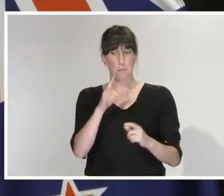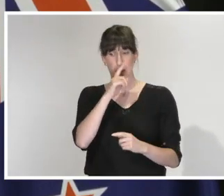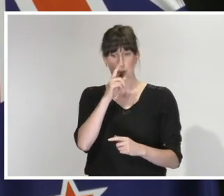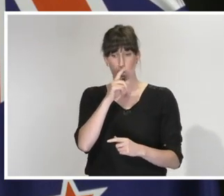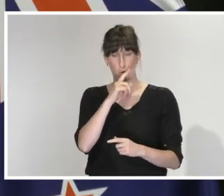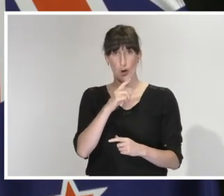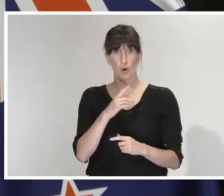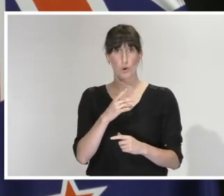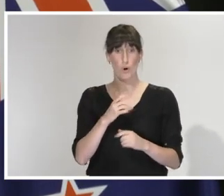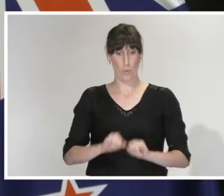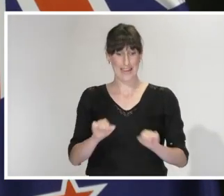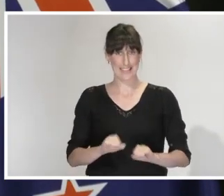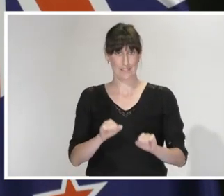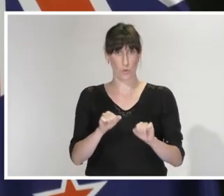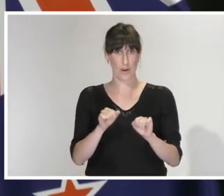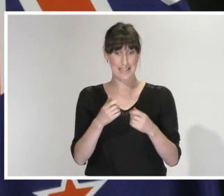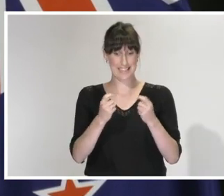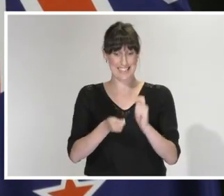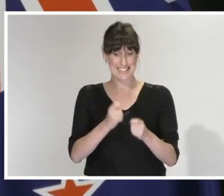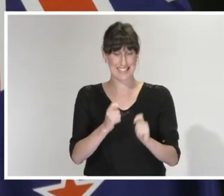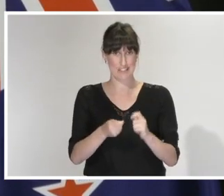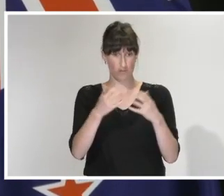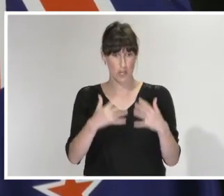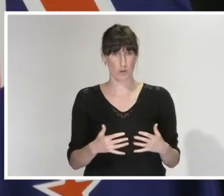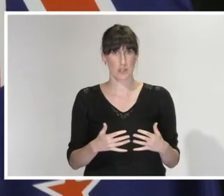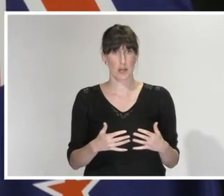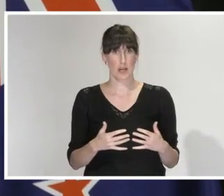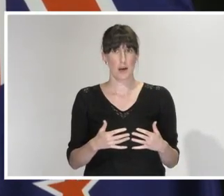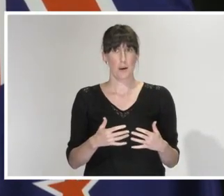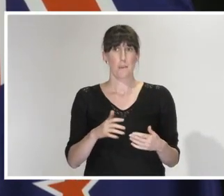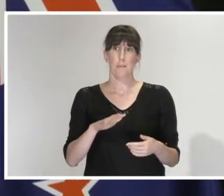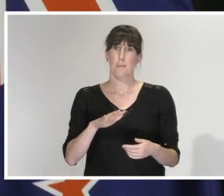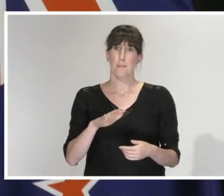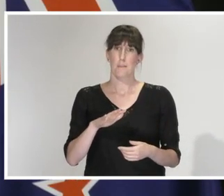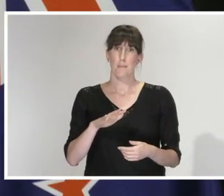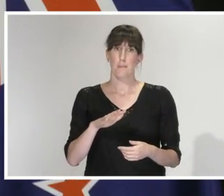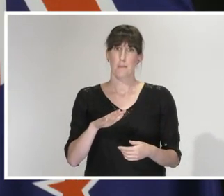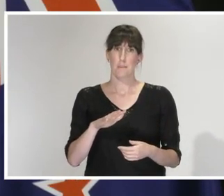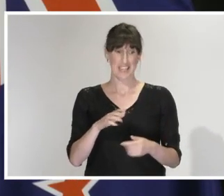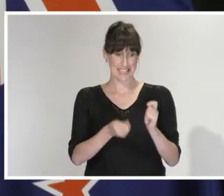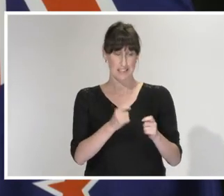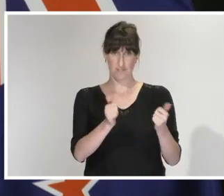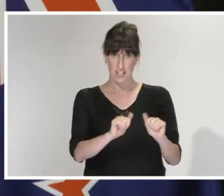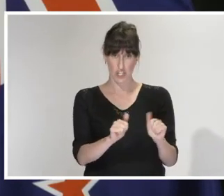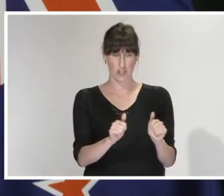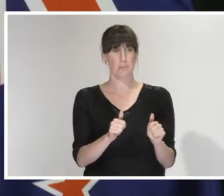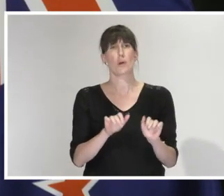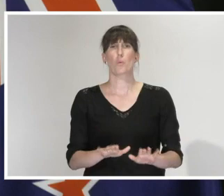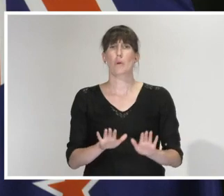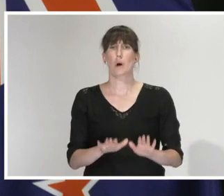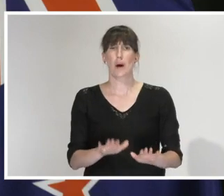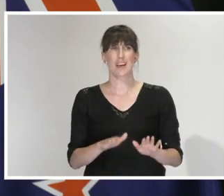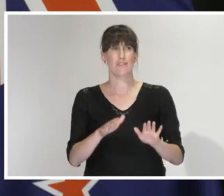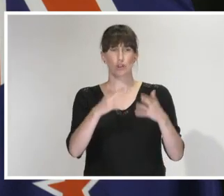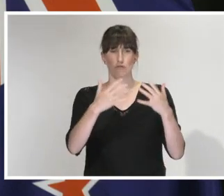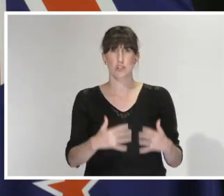had the test done. It might not necessarily the test hasn't been processed, it's that information hasn't been passed on always necessarily through the